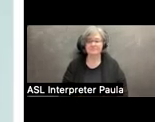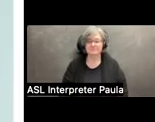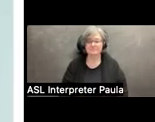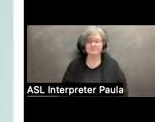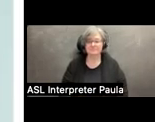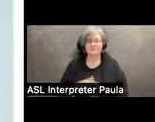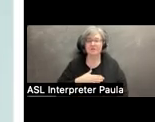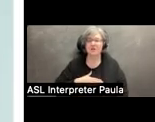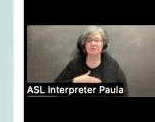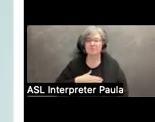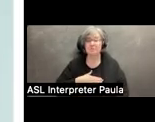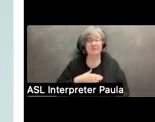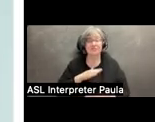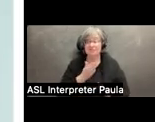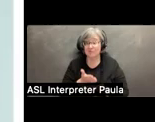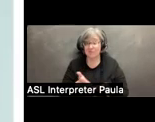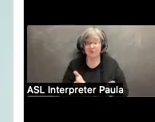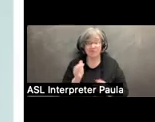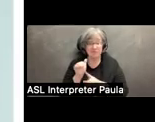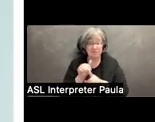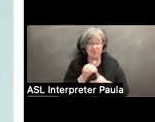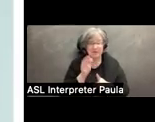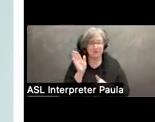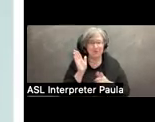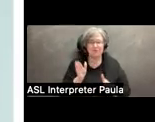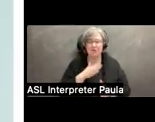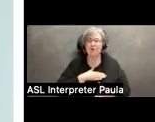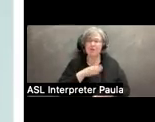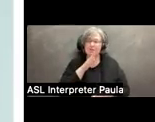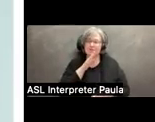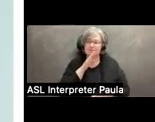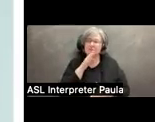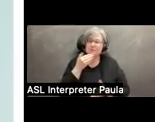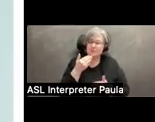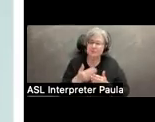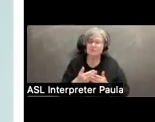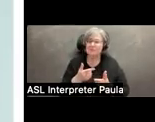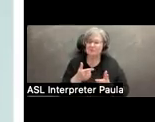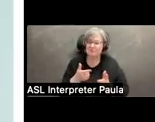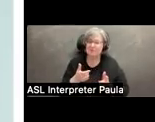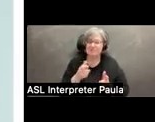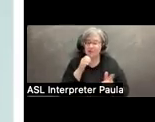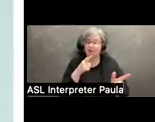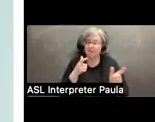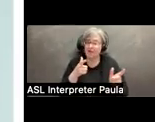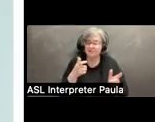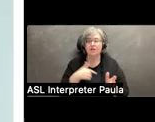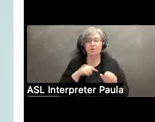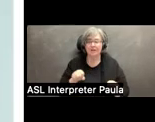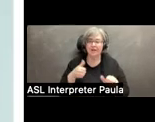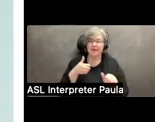please speak at a moderate pace so that we can keep up with you and interpret everything you're saying in real time into